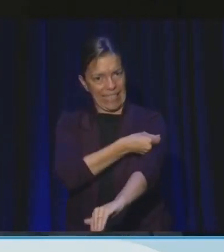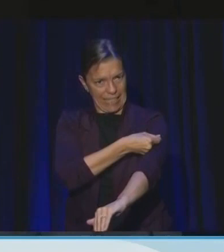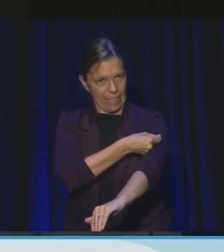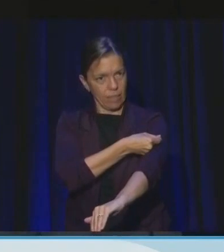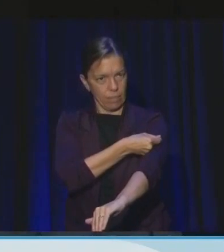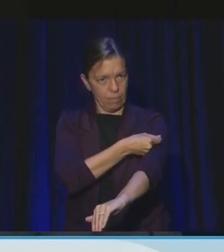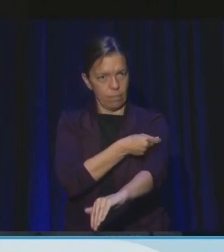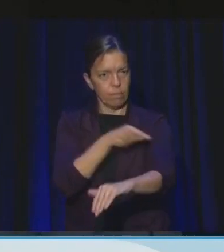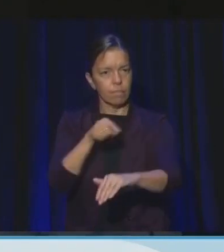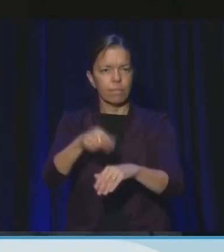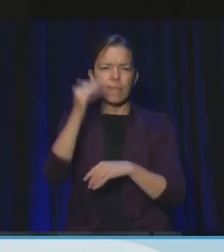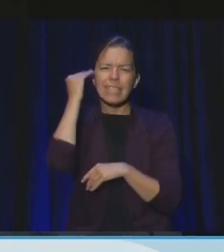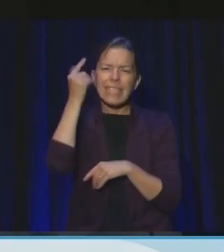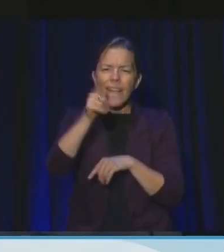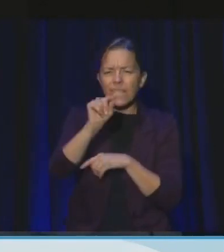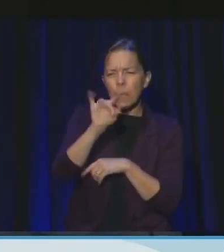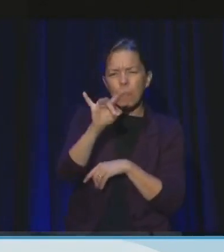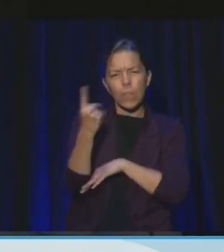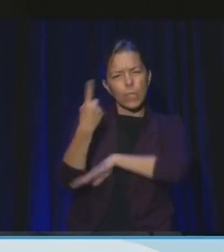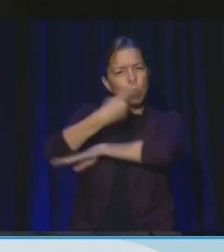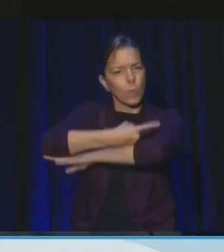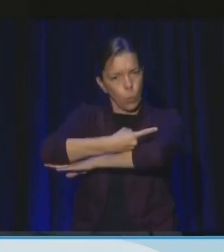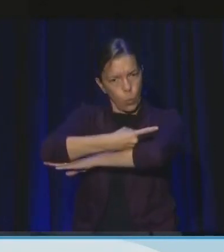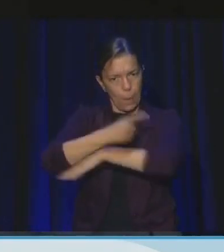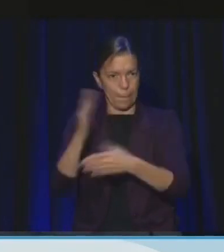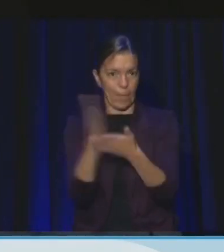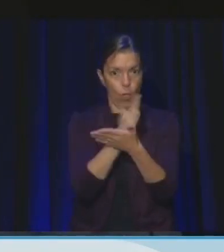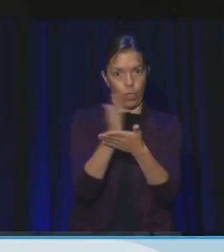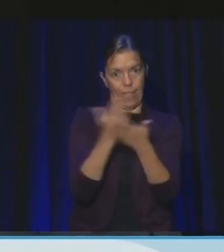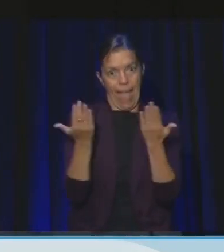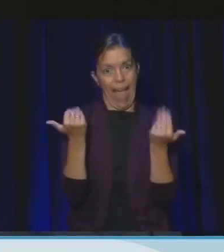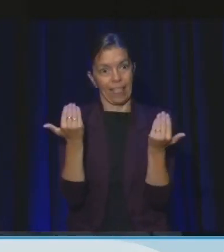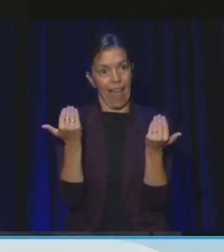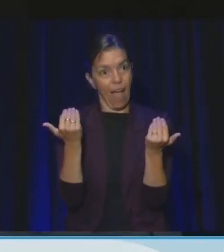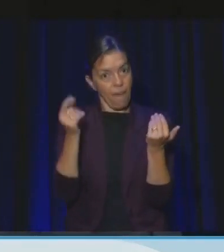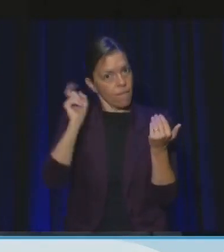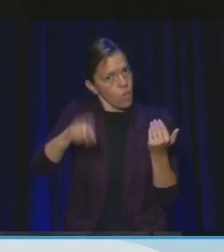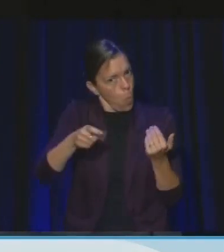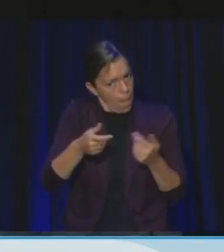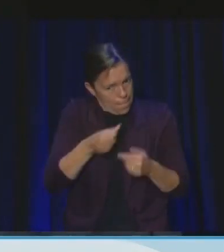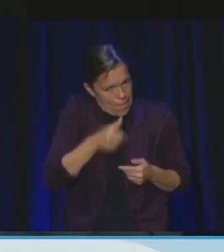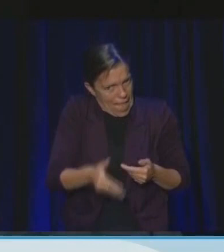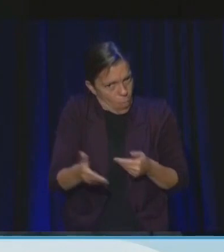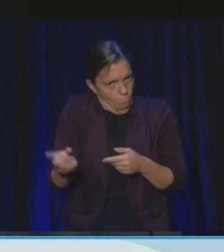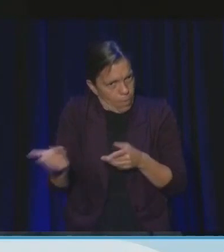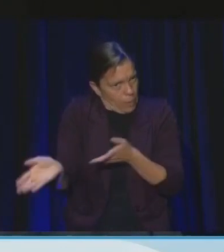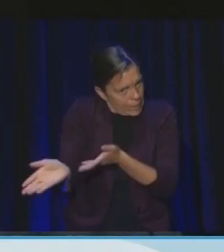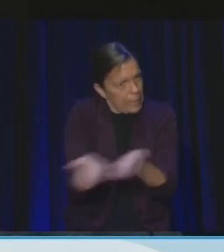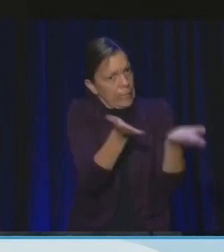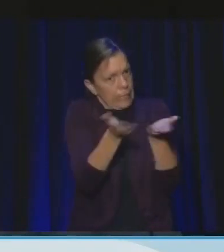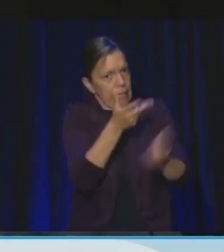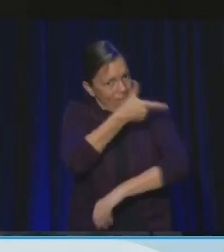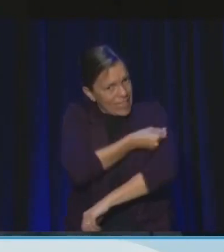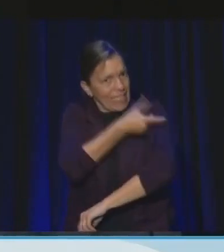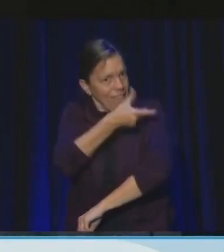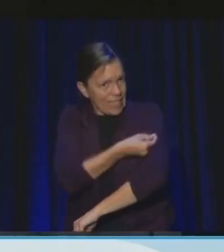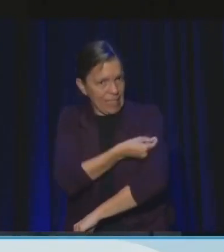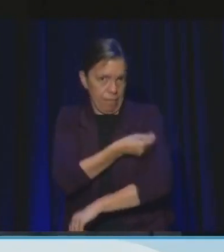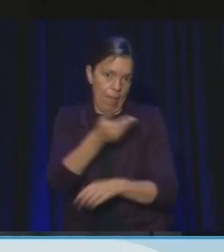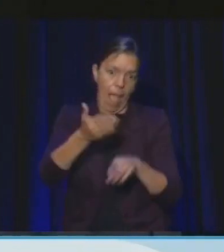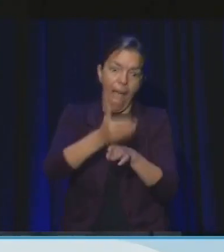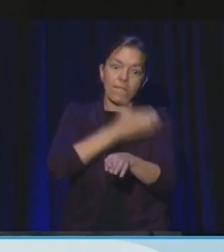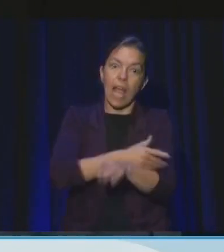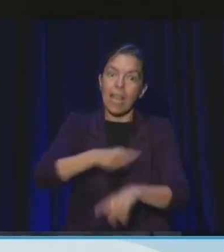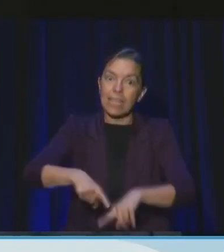-28 days, it is absolutely necessary to do it in the next few days, if you don't want to be suspended, unfortunately, to count